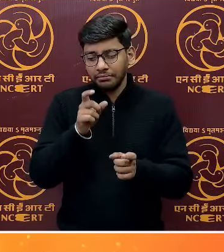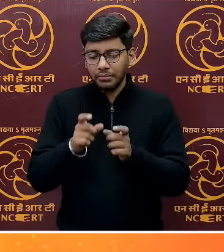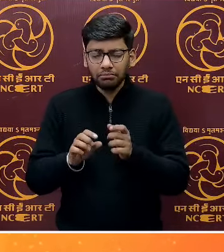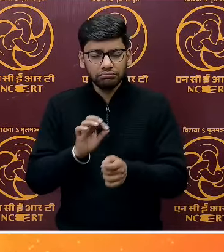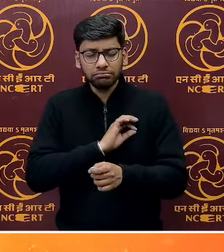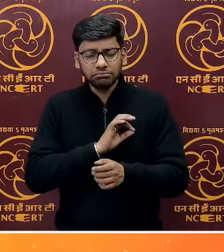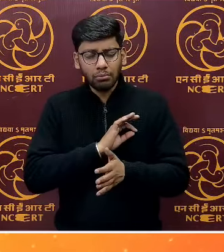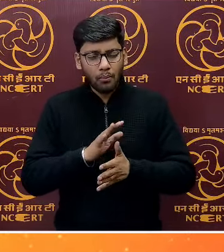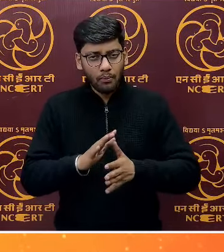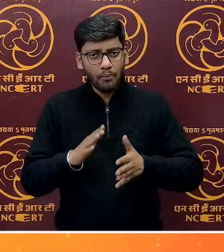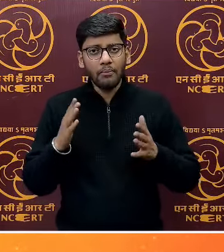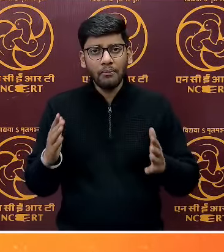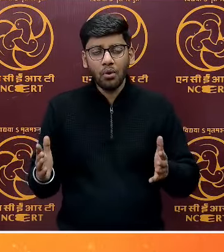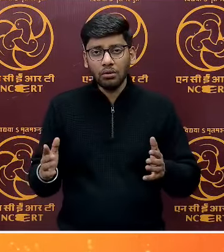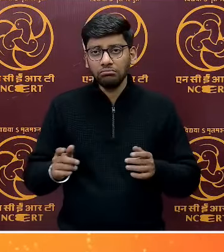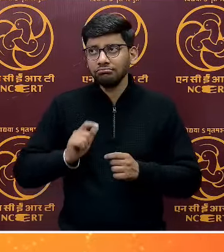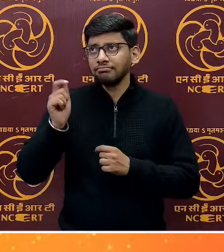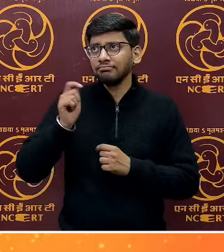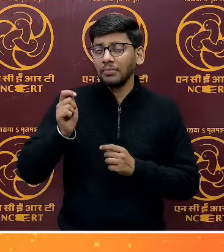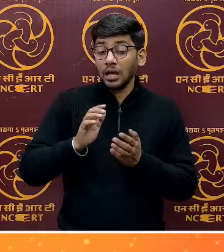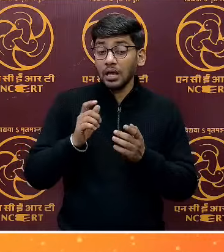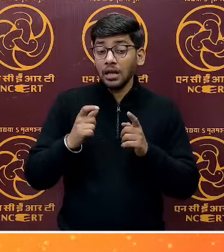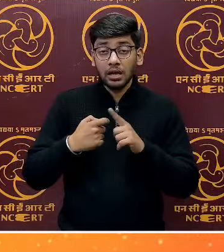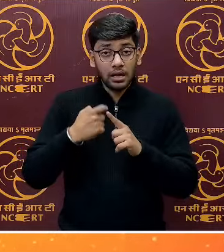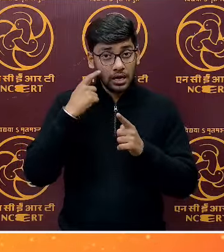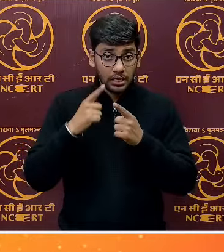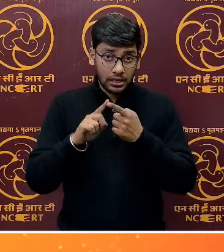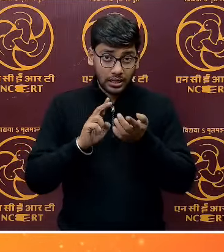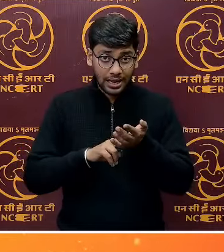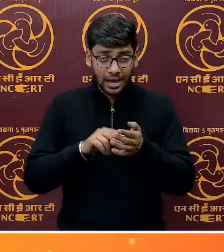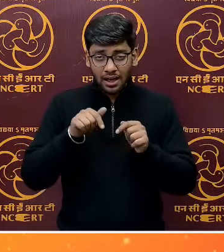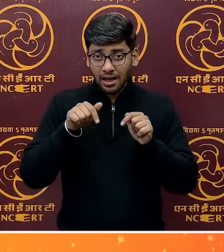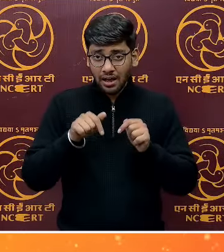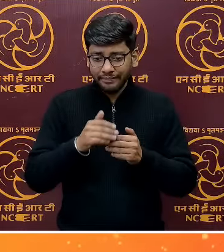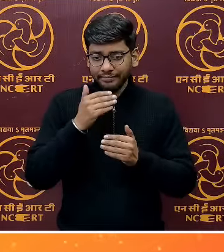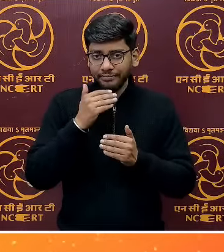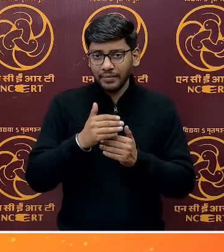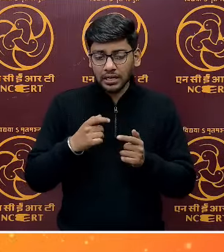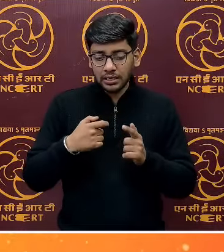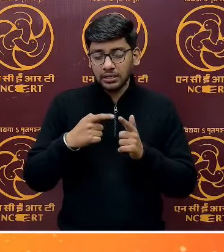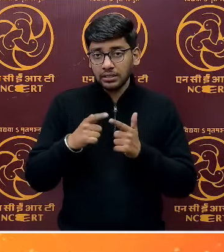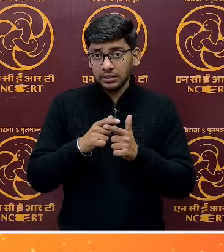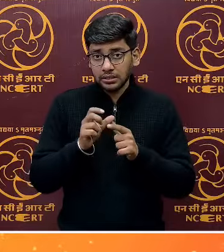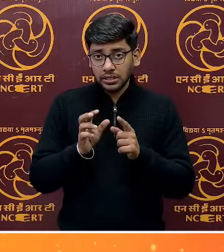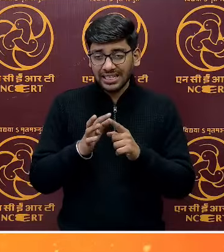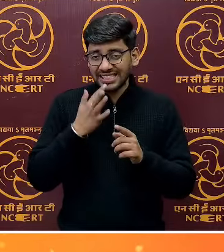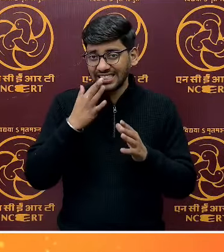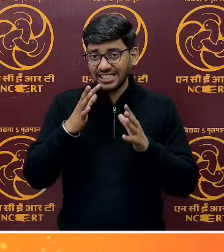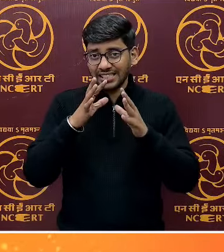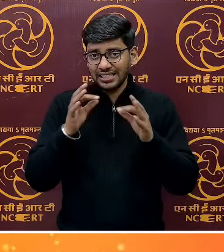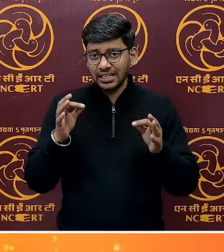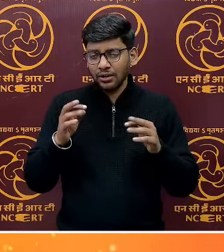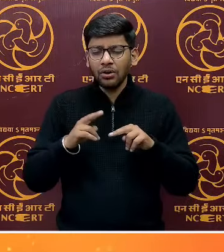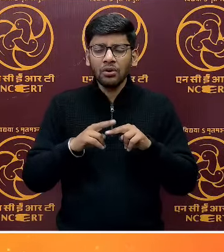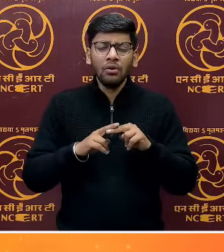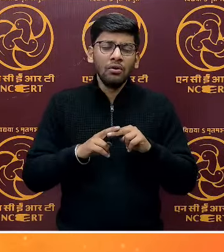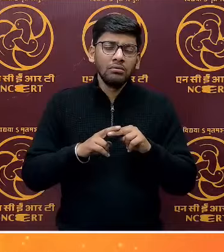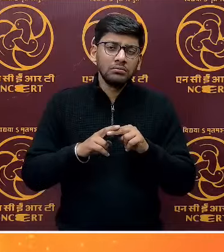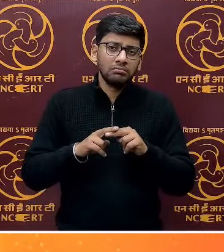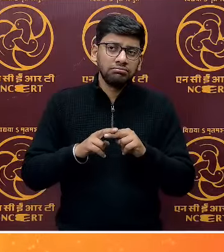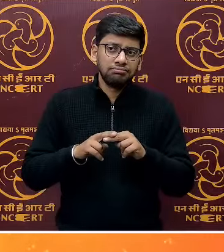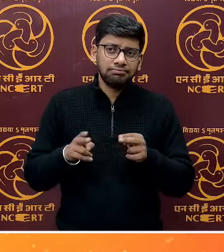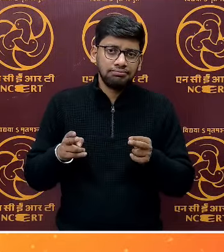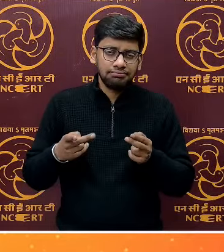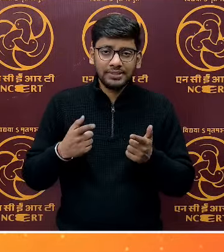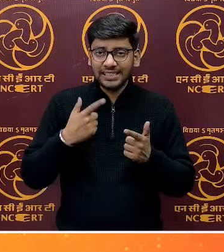days flying kites. So now it's no longer banned in Japan, and you can see the most fanciful kites in Japanese